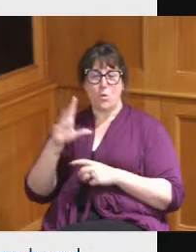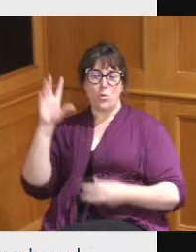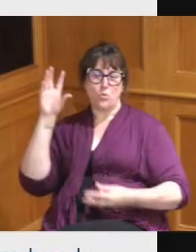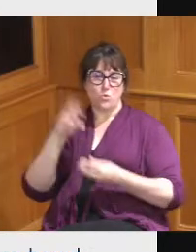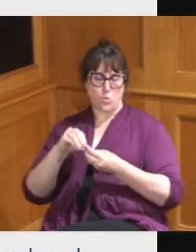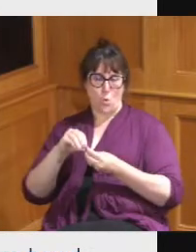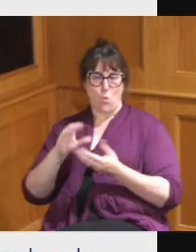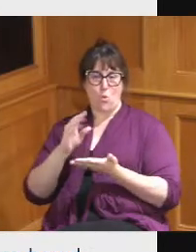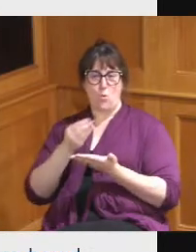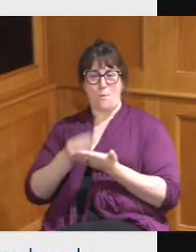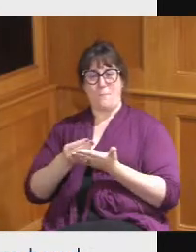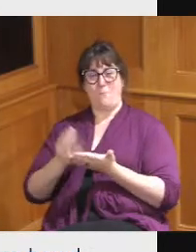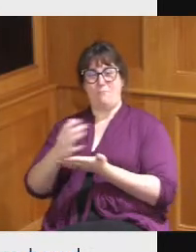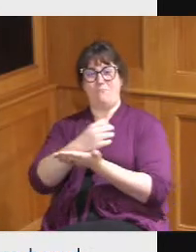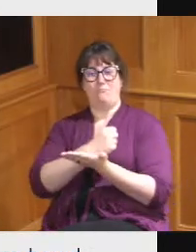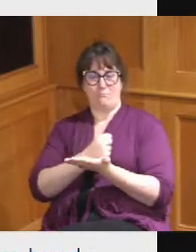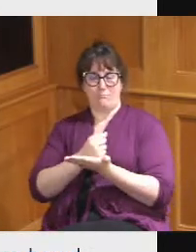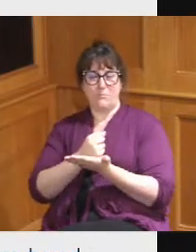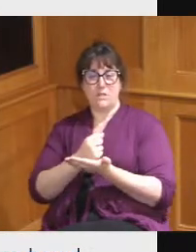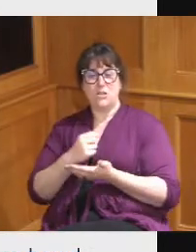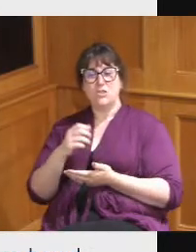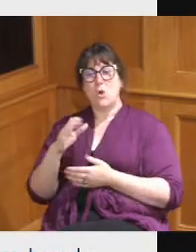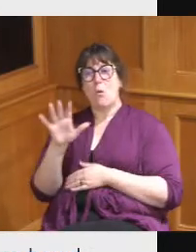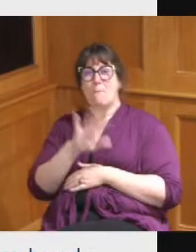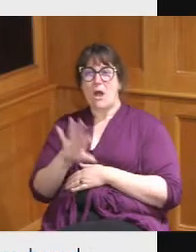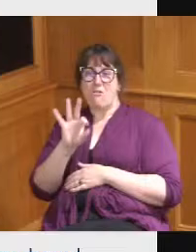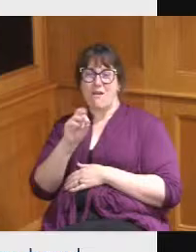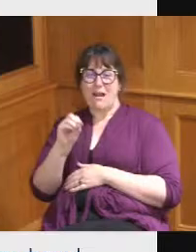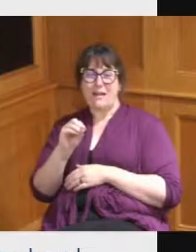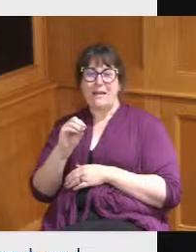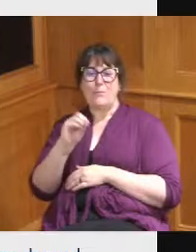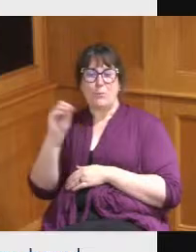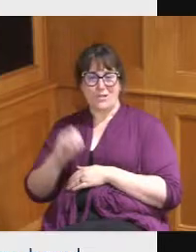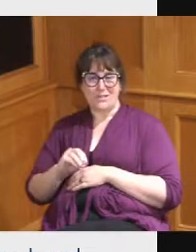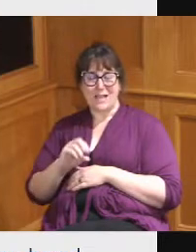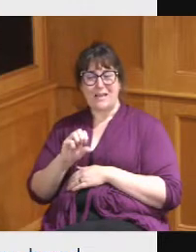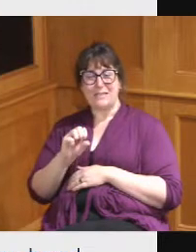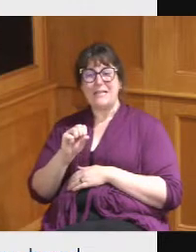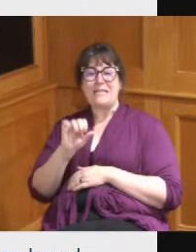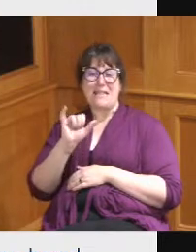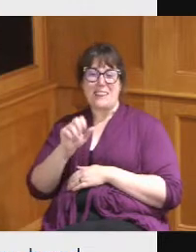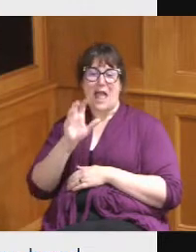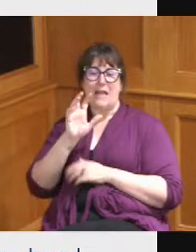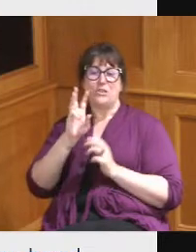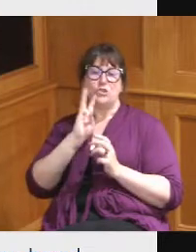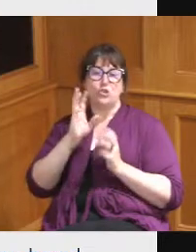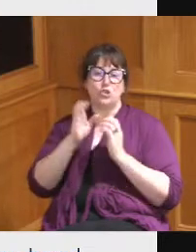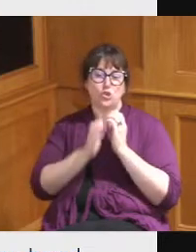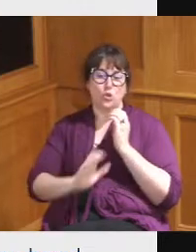that we bring in. So again, over 90% of it is that sewer service charge that everyone pays.